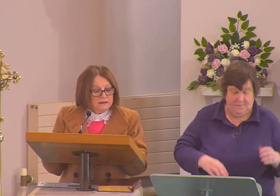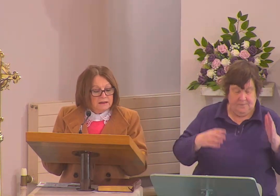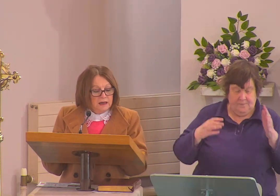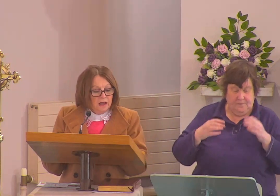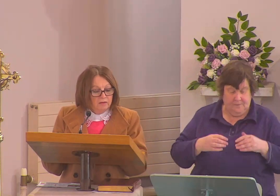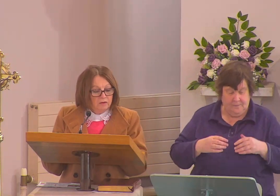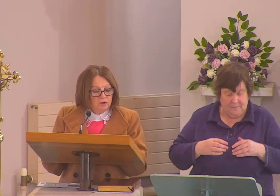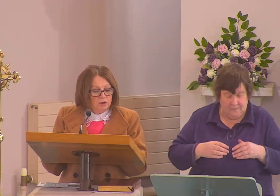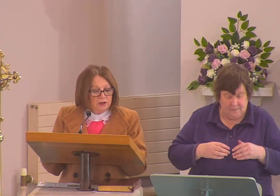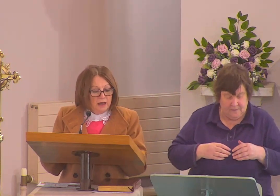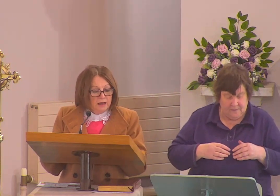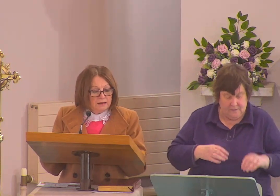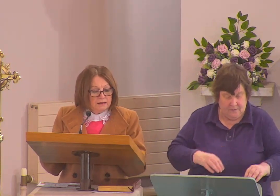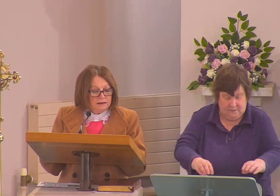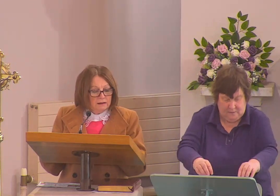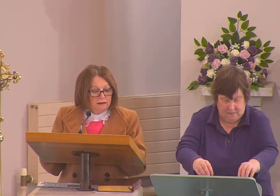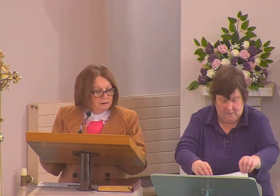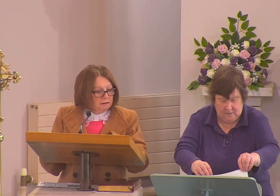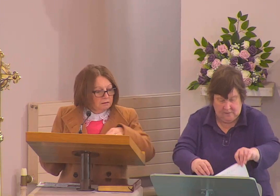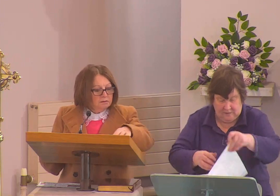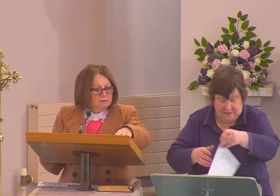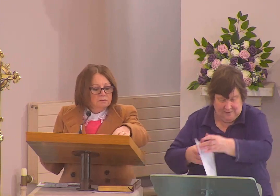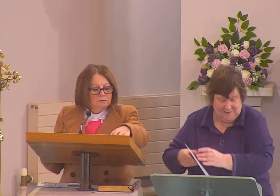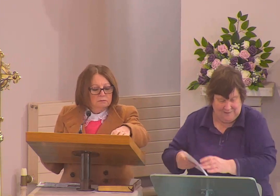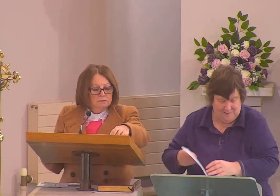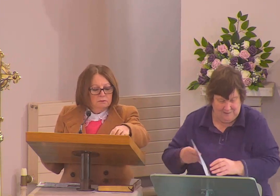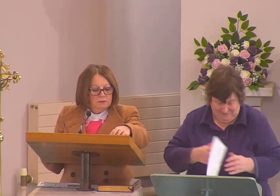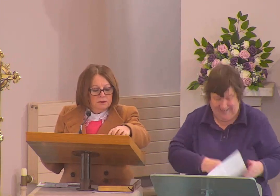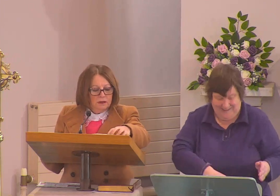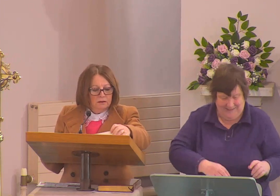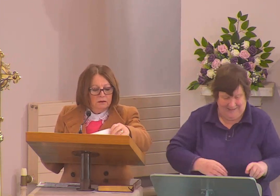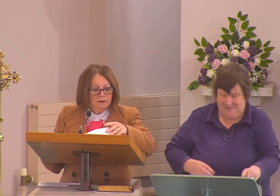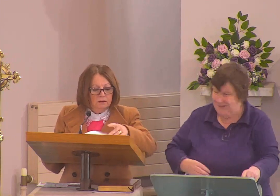Jesus stayed for 2 days.